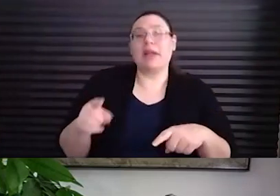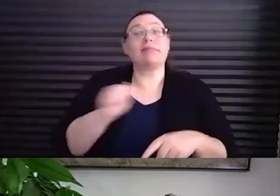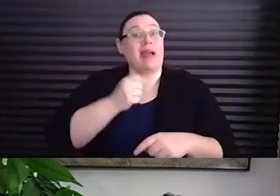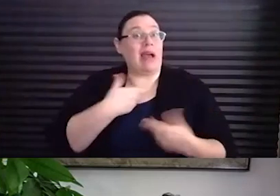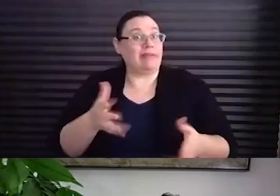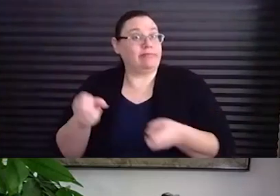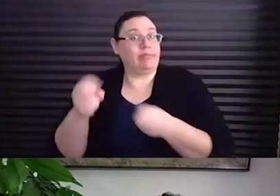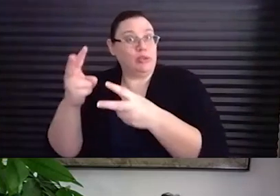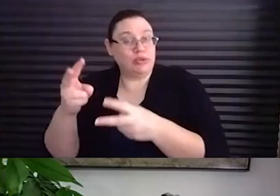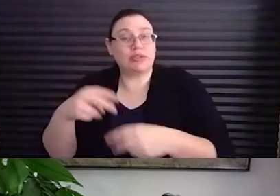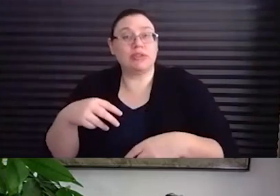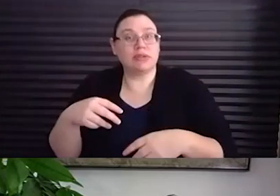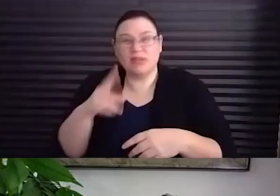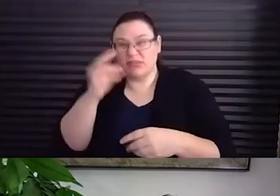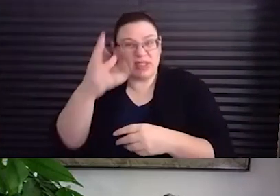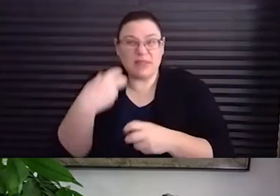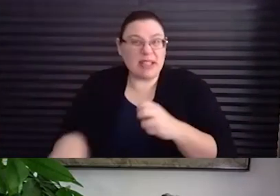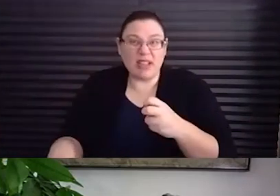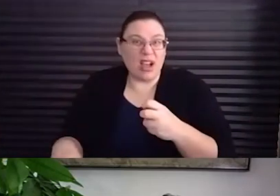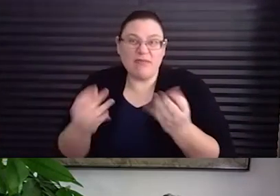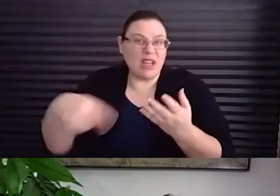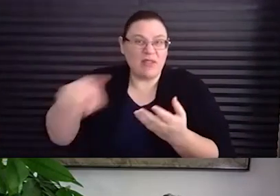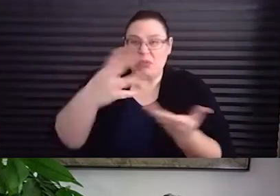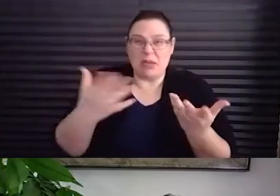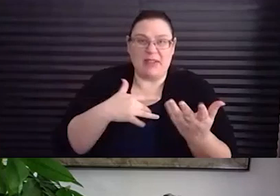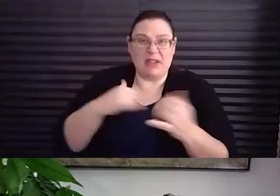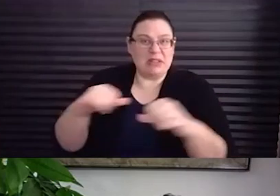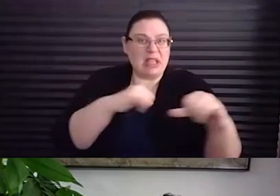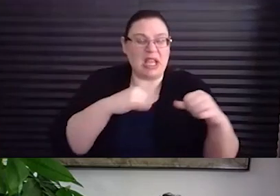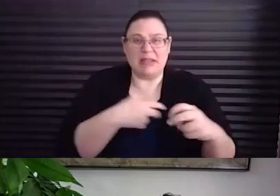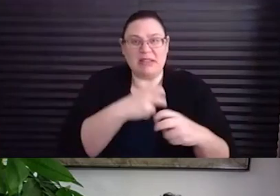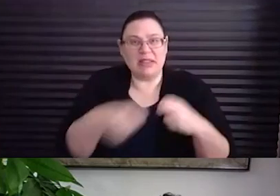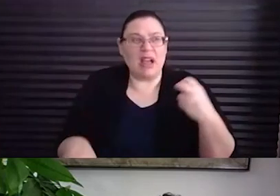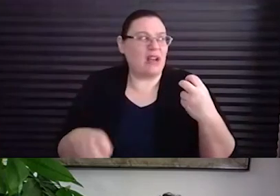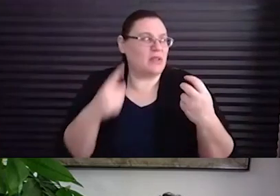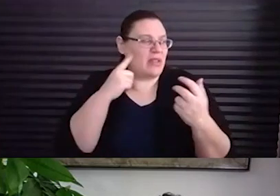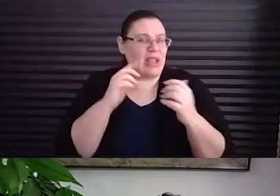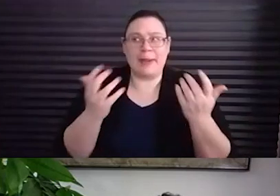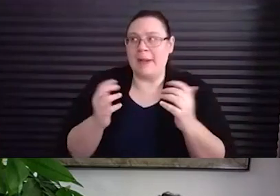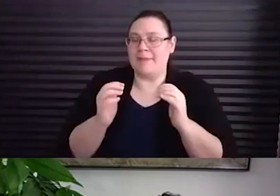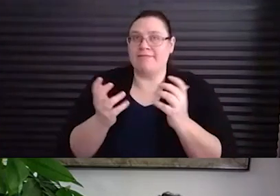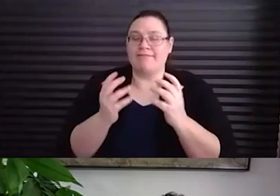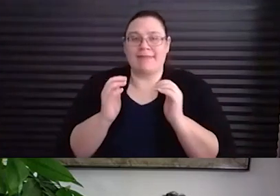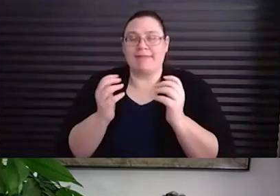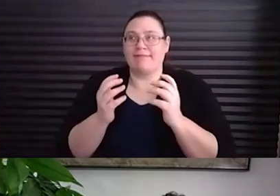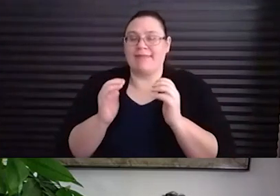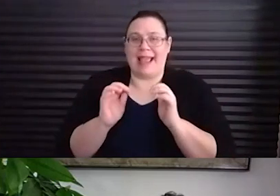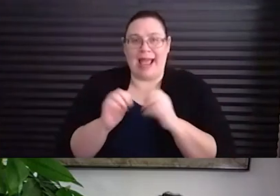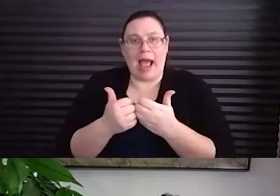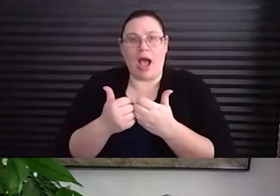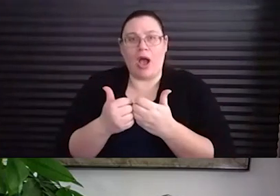and it's been tough, as many of you may be in the same position. It's been tough to think, how can I now go back